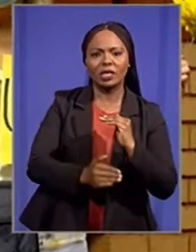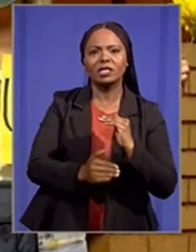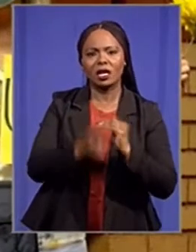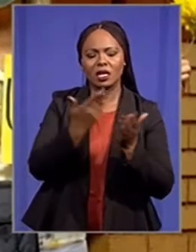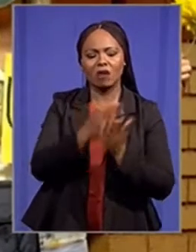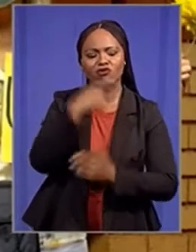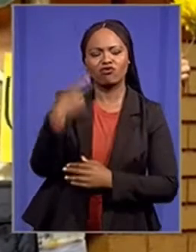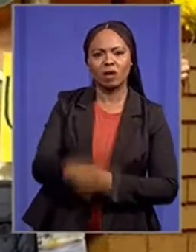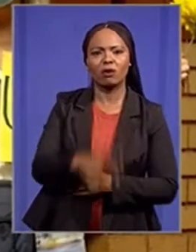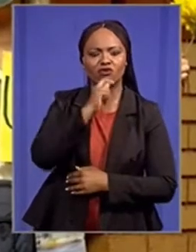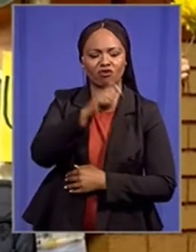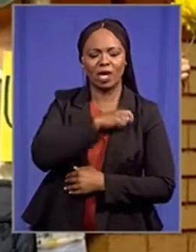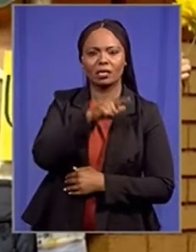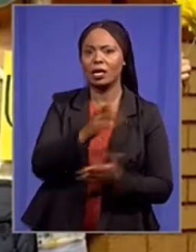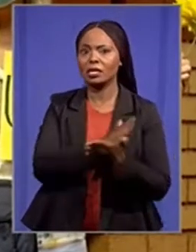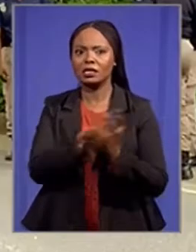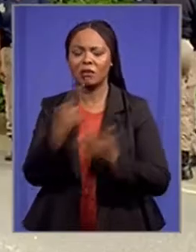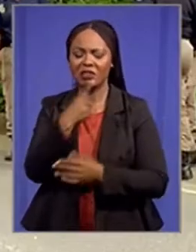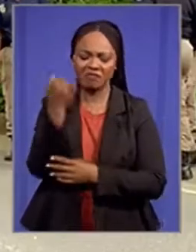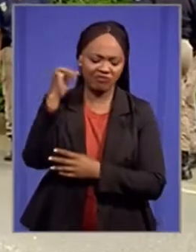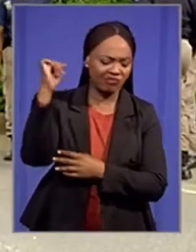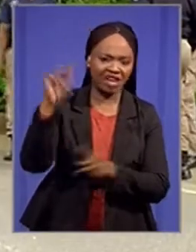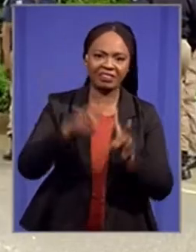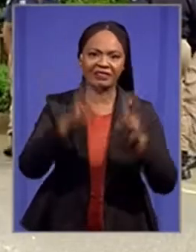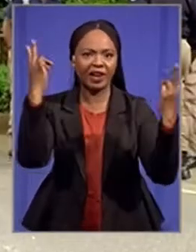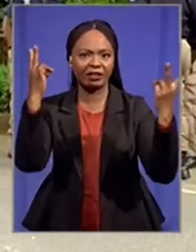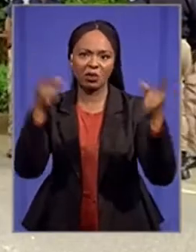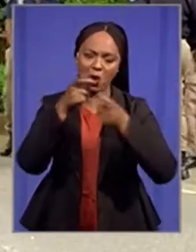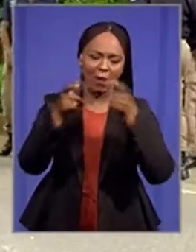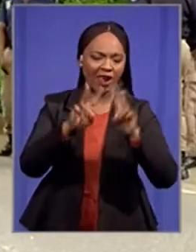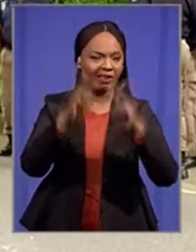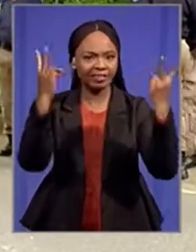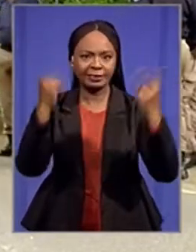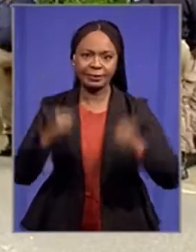ga se botlhe ba dumelang seo. Molemo ne motho SABC News, Pretoria.